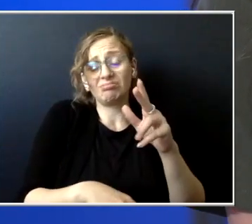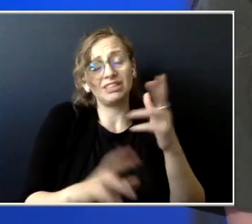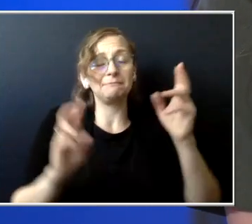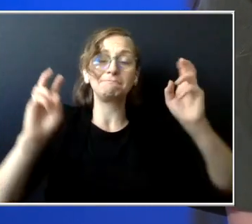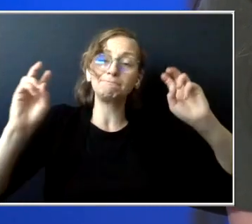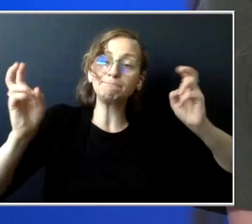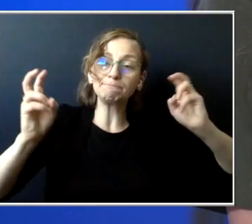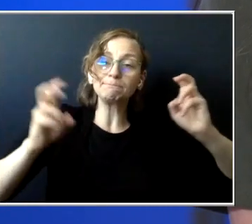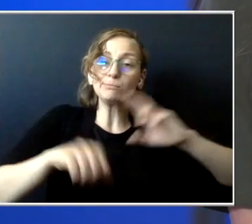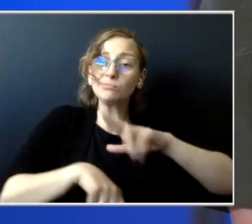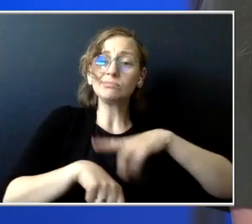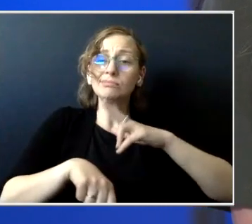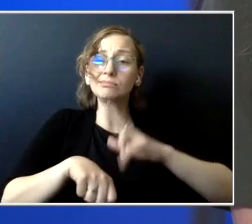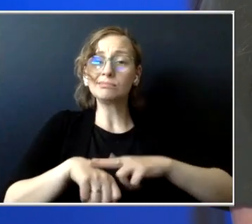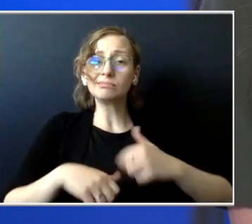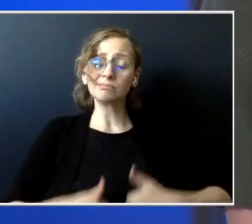that